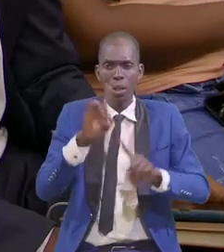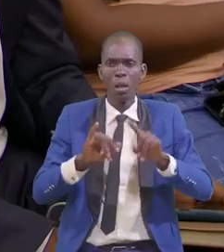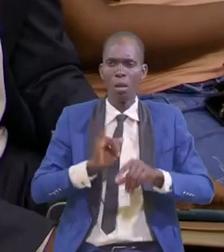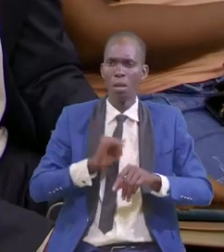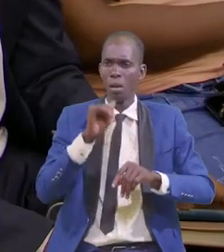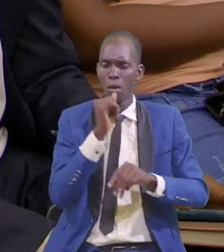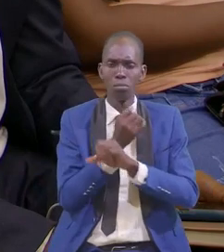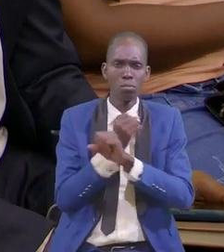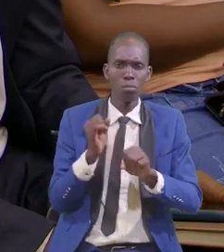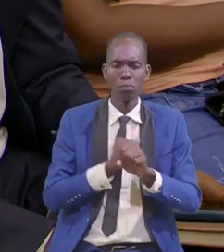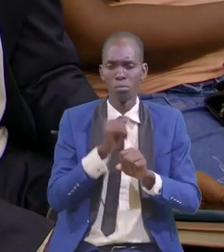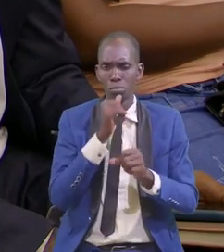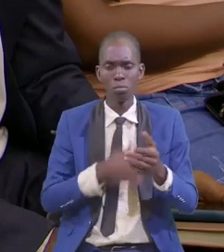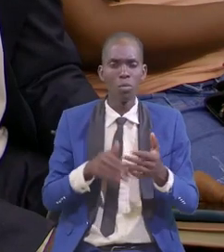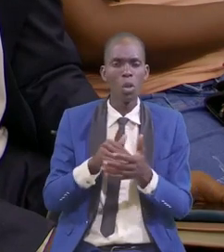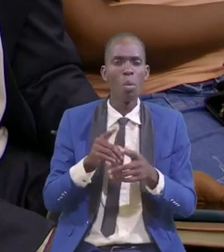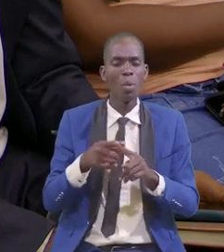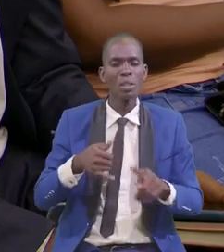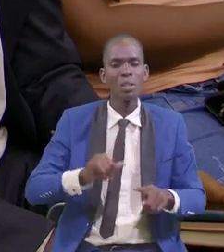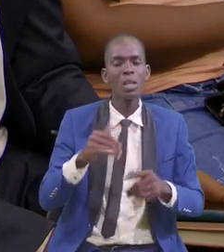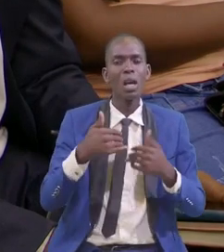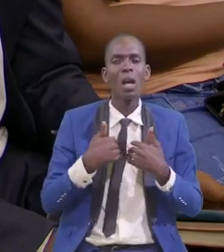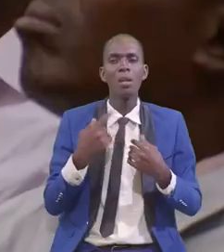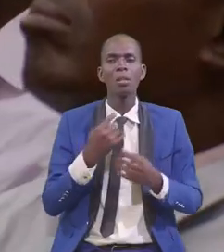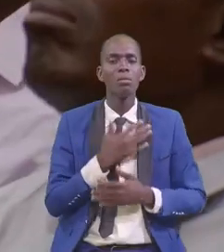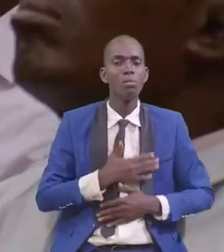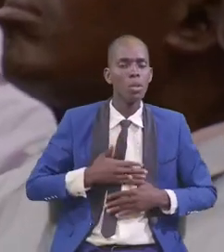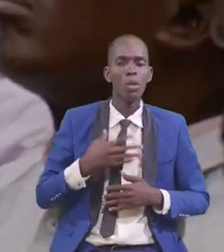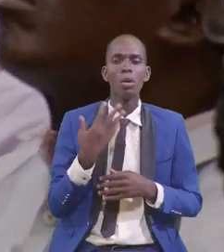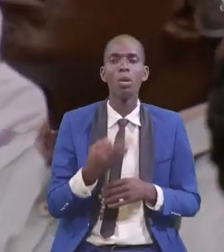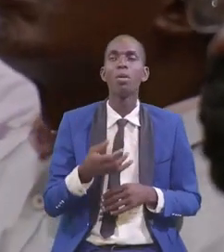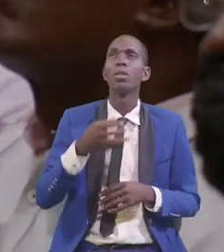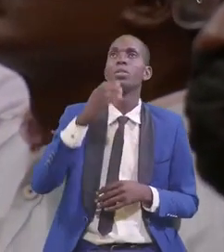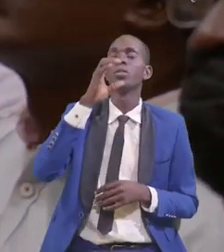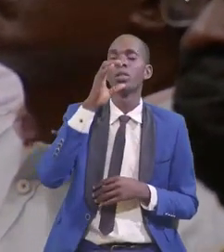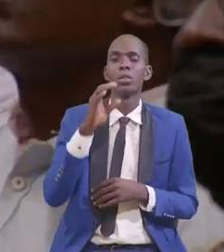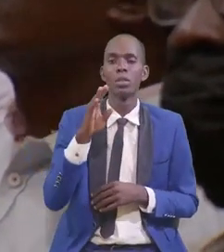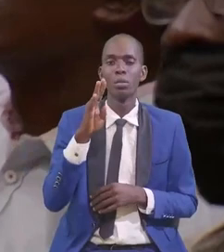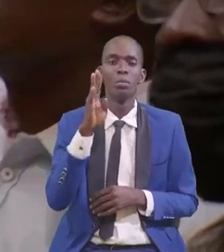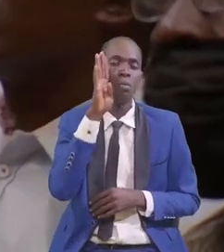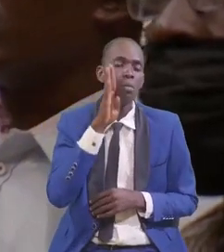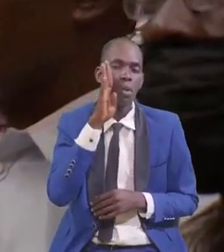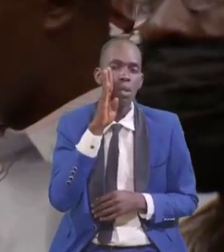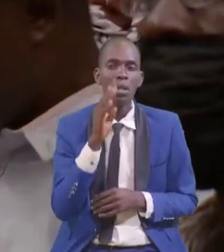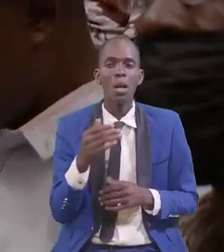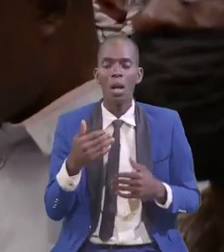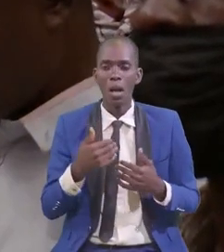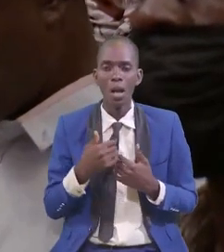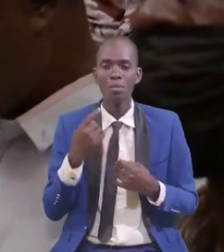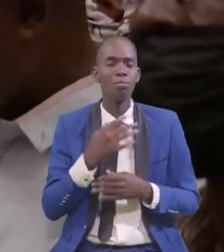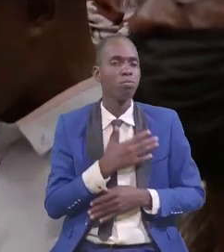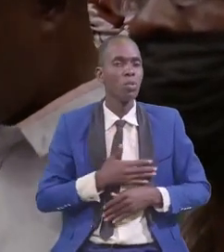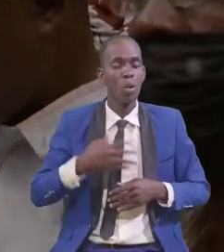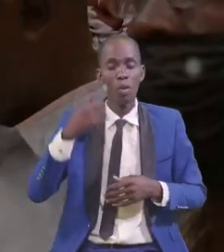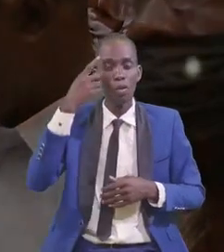the pleasures of drinking alcohol, beer, the pleasures of pornography, that thing